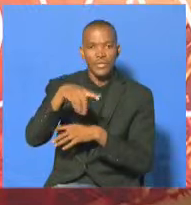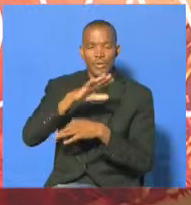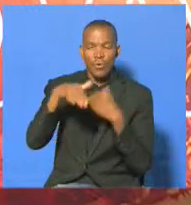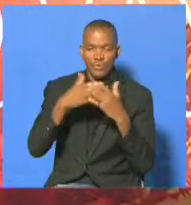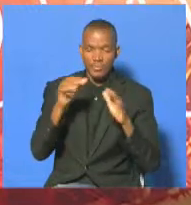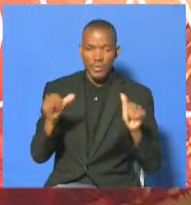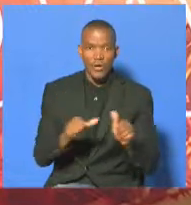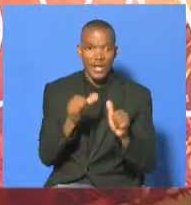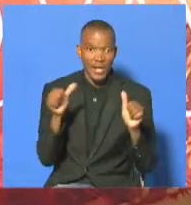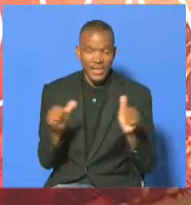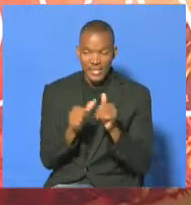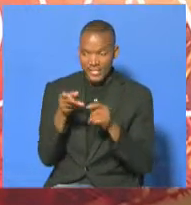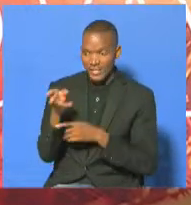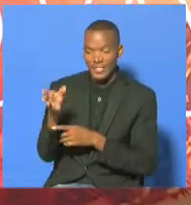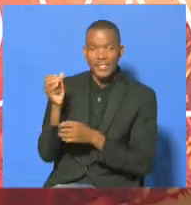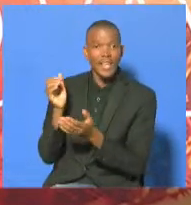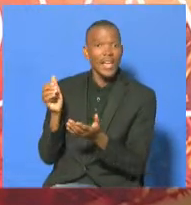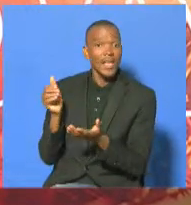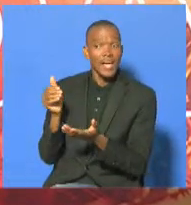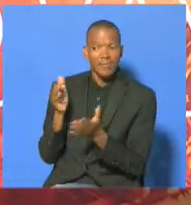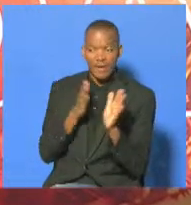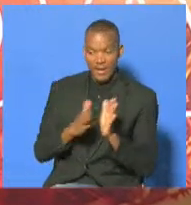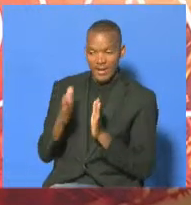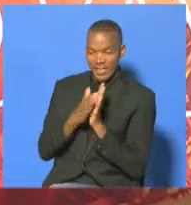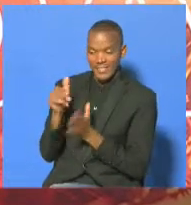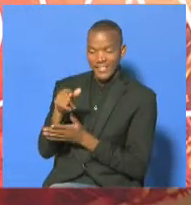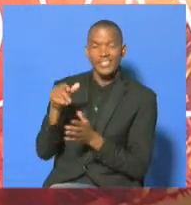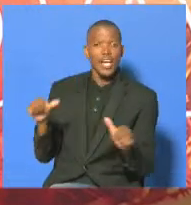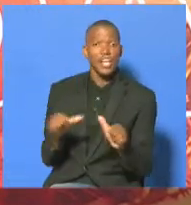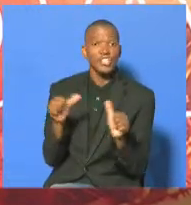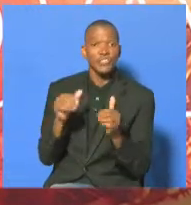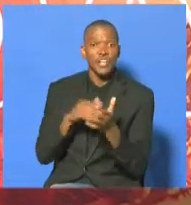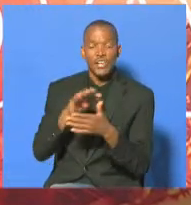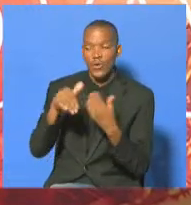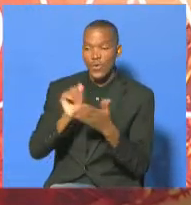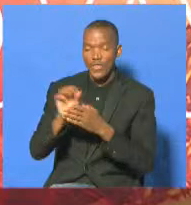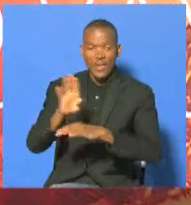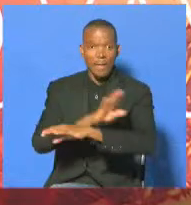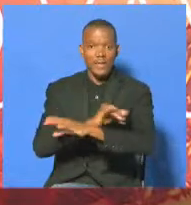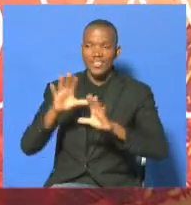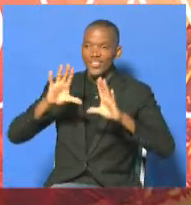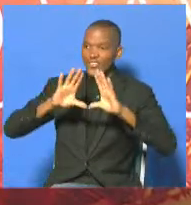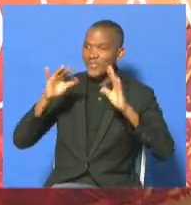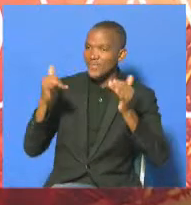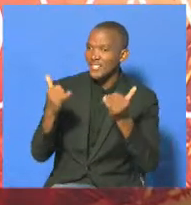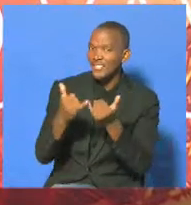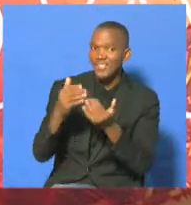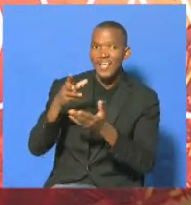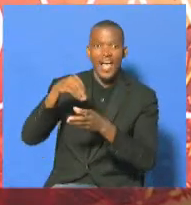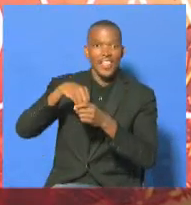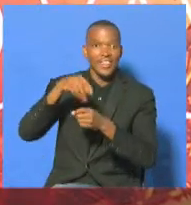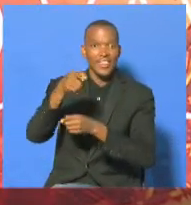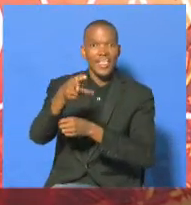organized this event, and also interacting with the business community as well